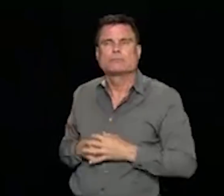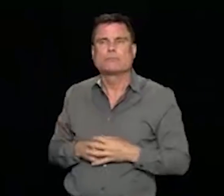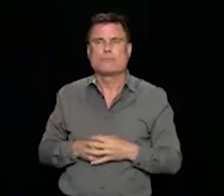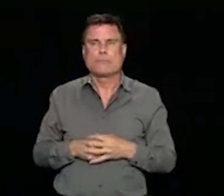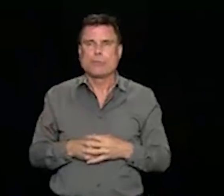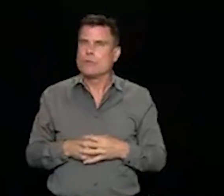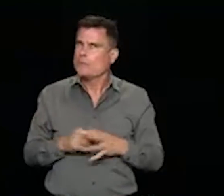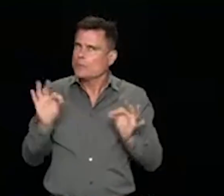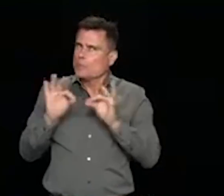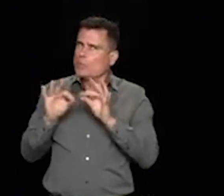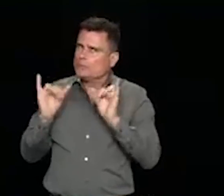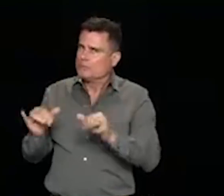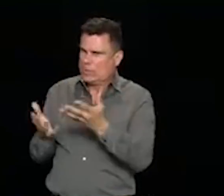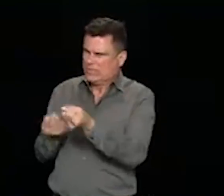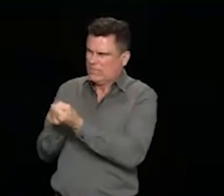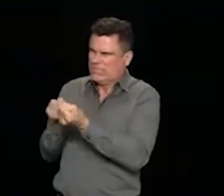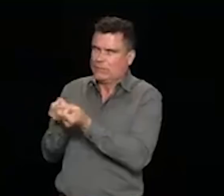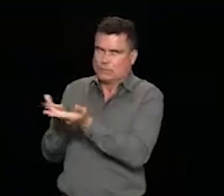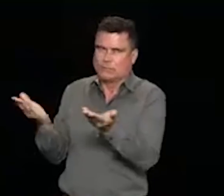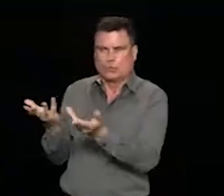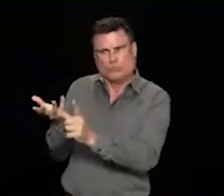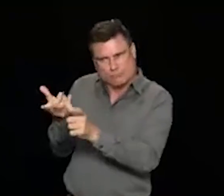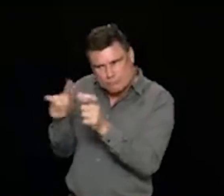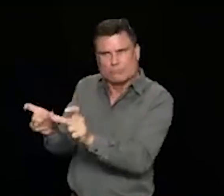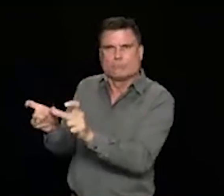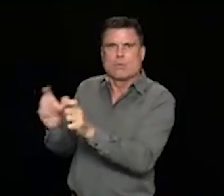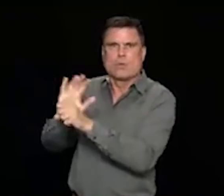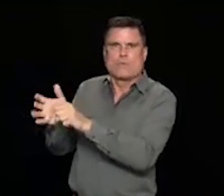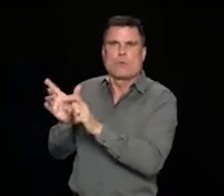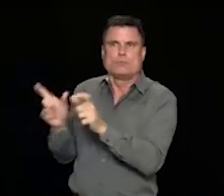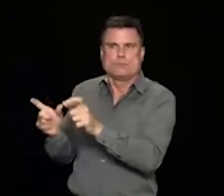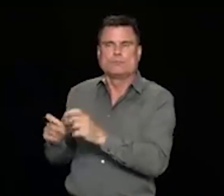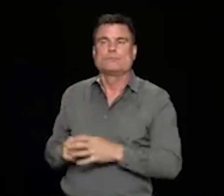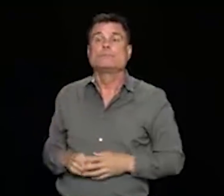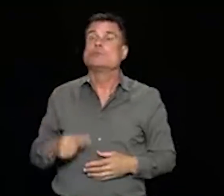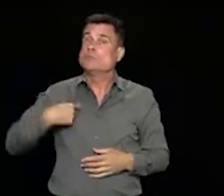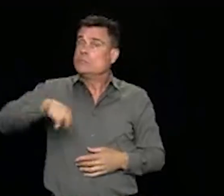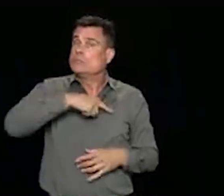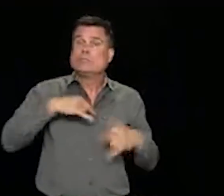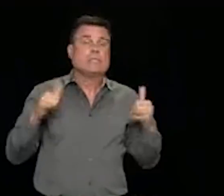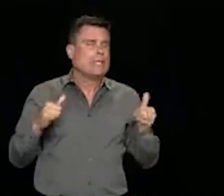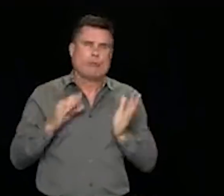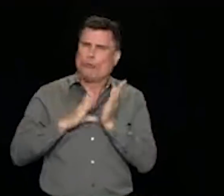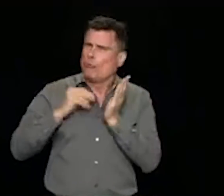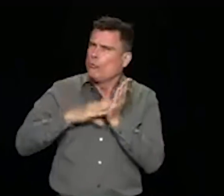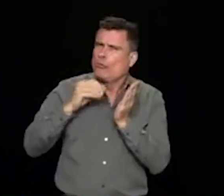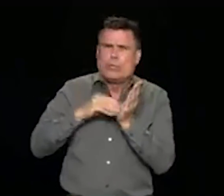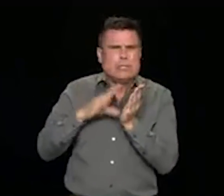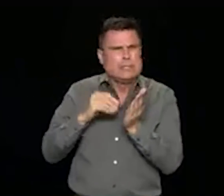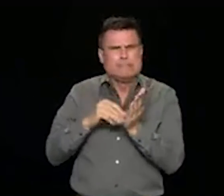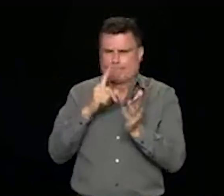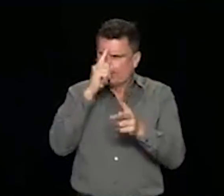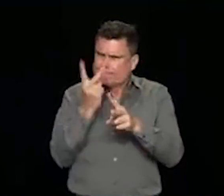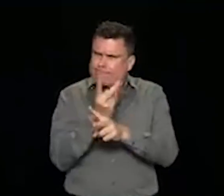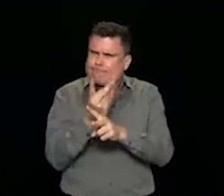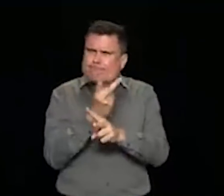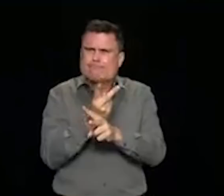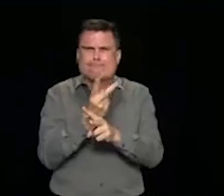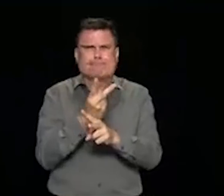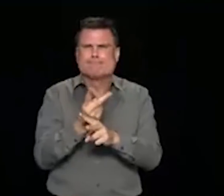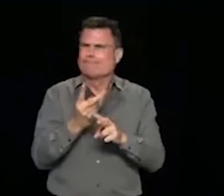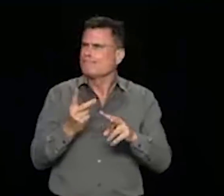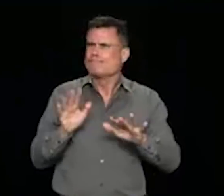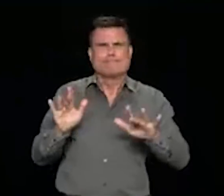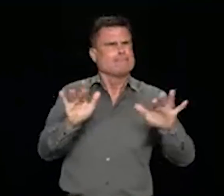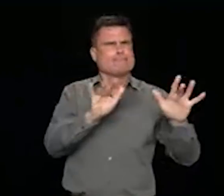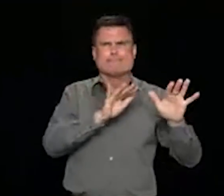them. From what we have learned and what we continue to learn about this virus, the measures we have in place are the best things we can